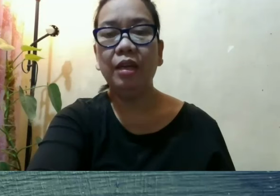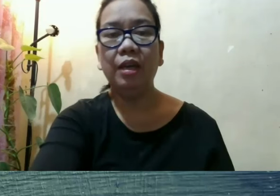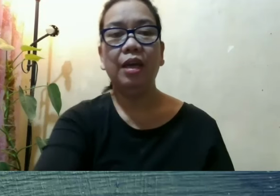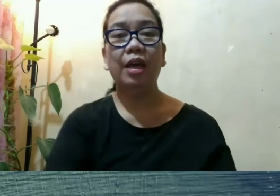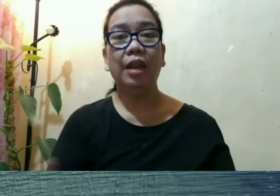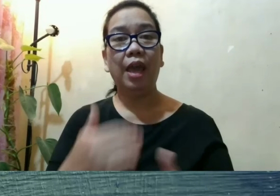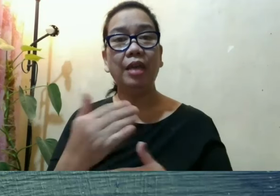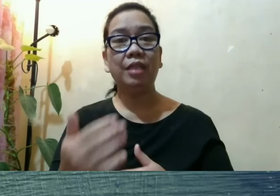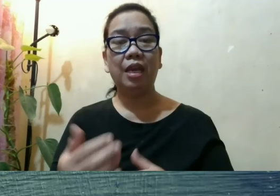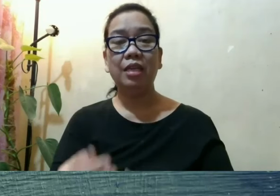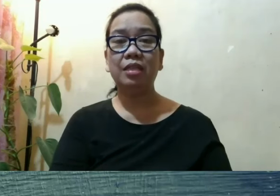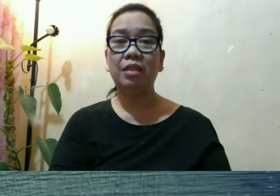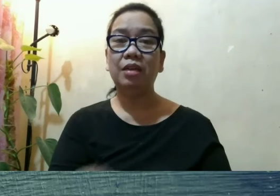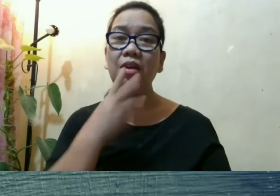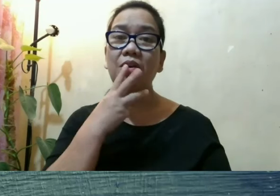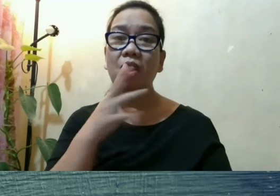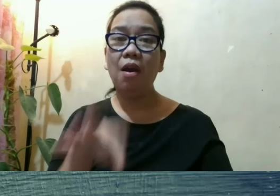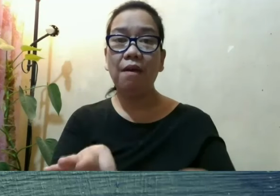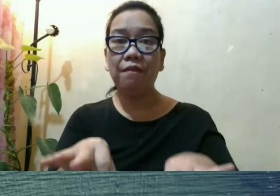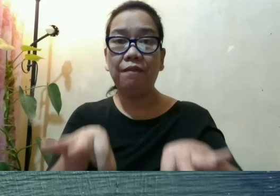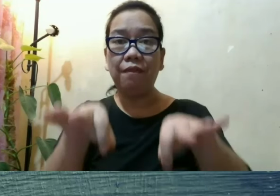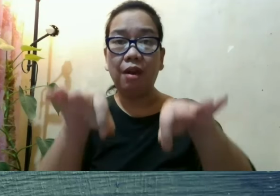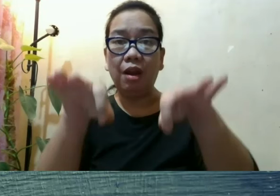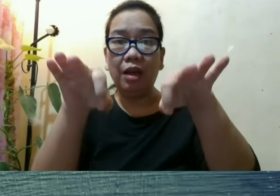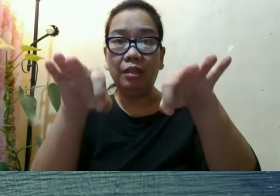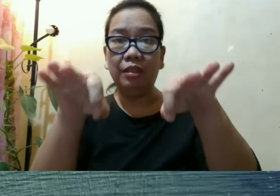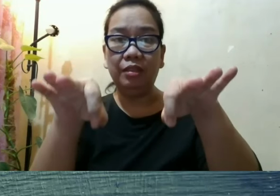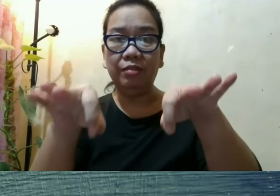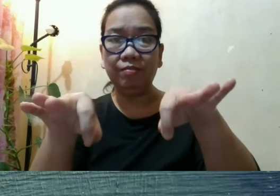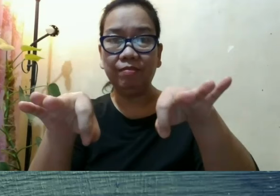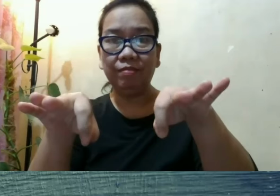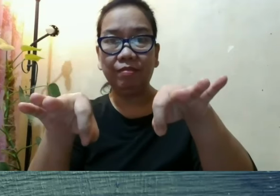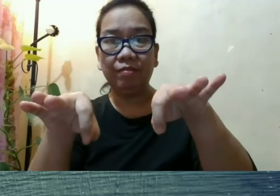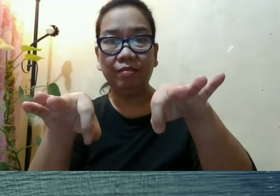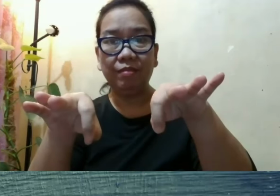Okay. Next is the flood.